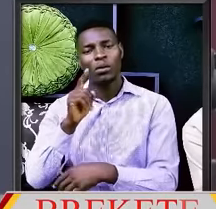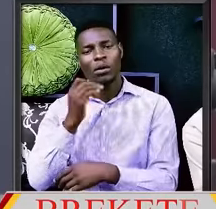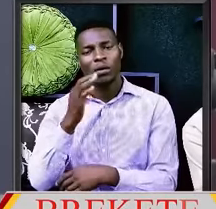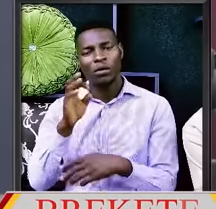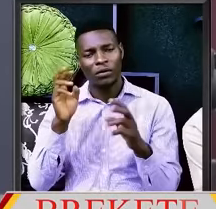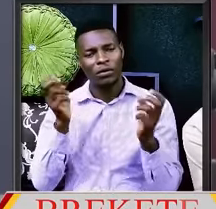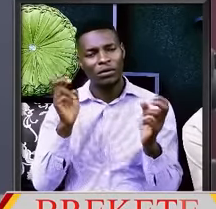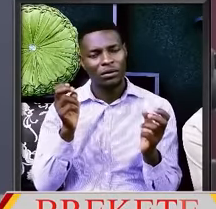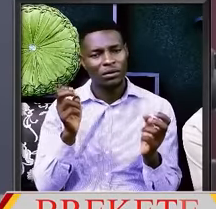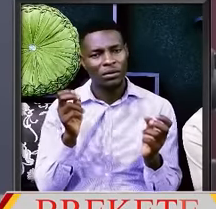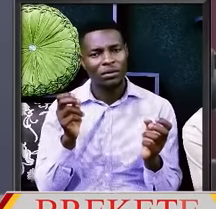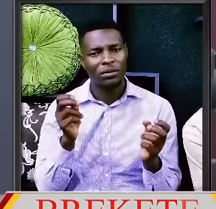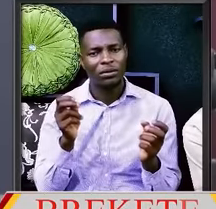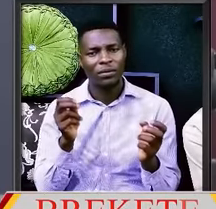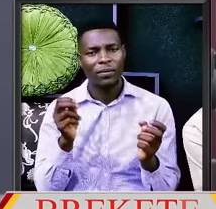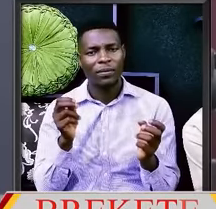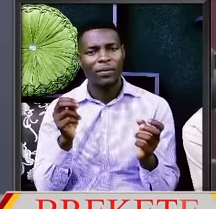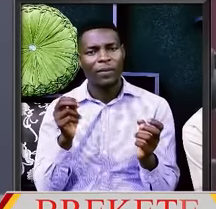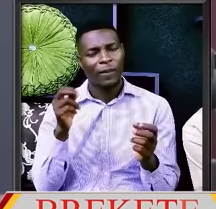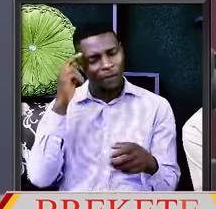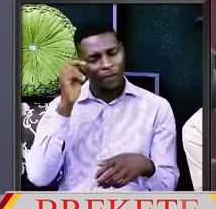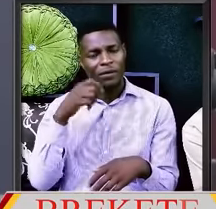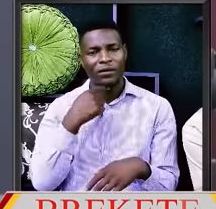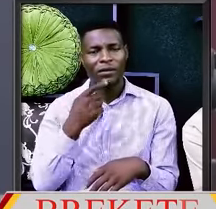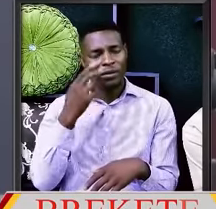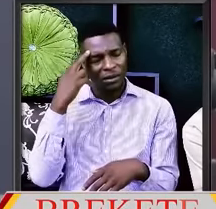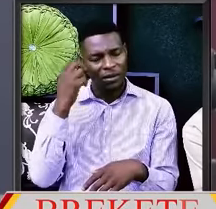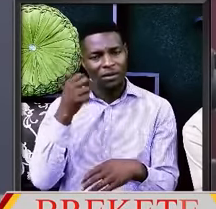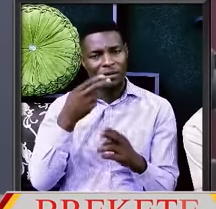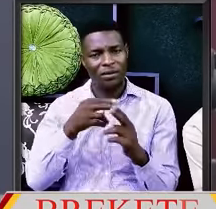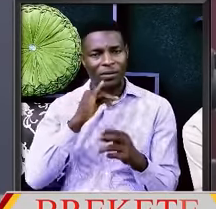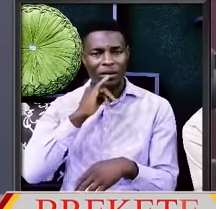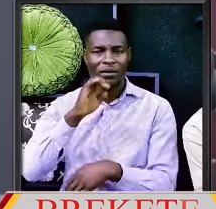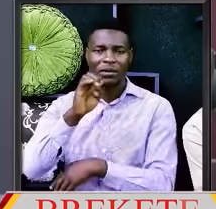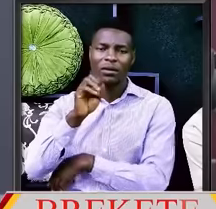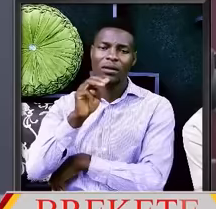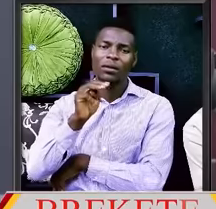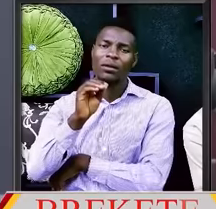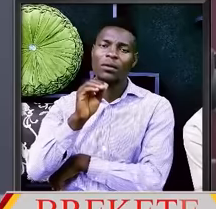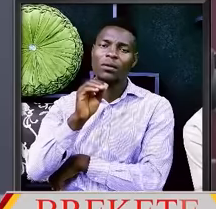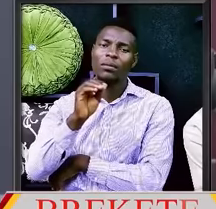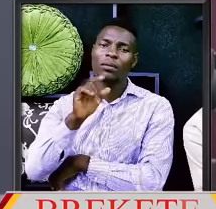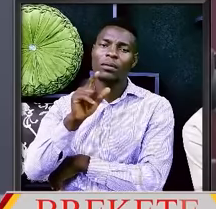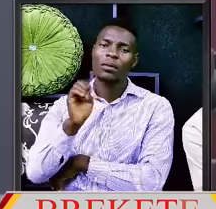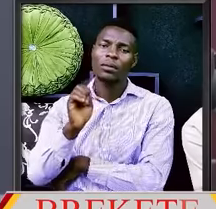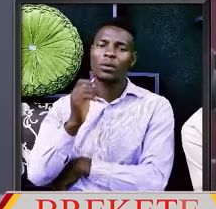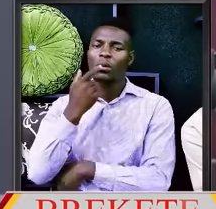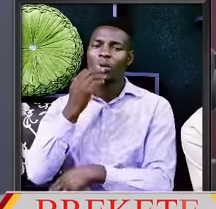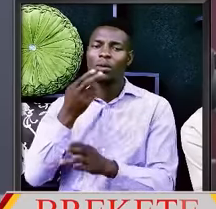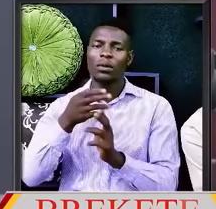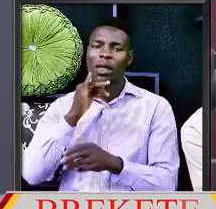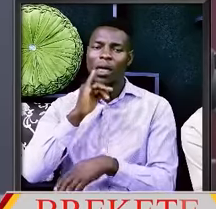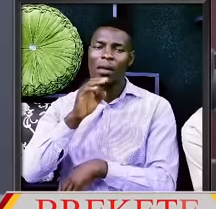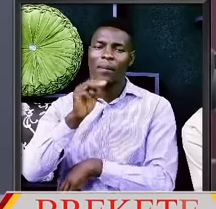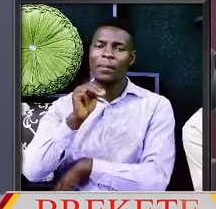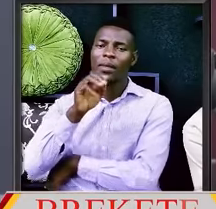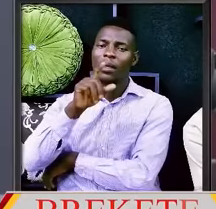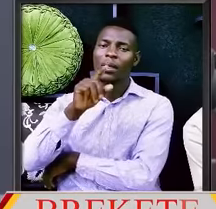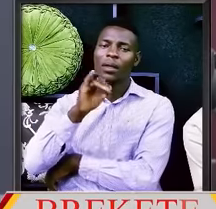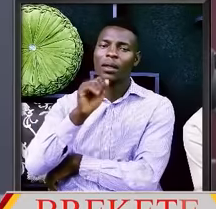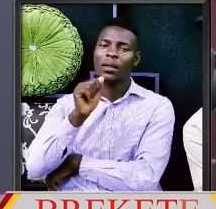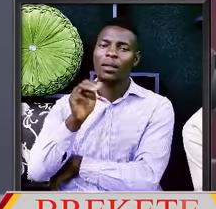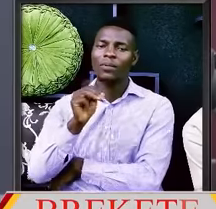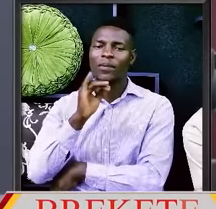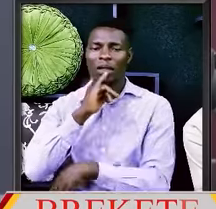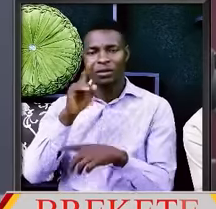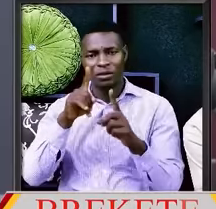call Liam Liam. He said, no, he's not Liam. His name is Imole. So who named Liam? Is a question. Is